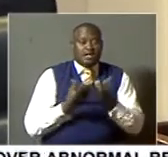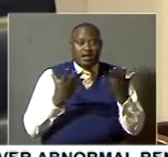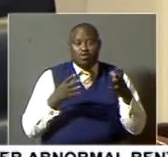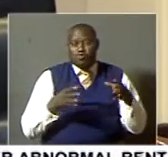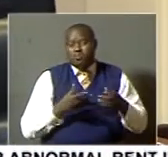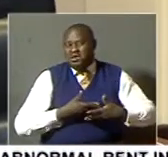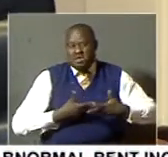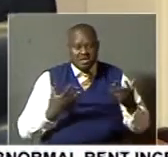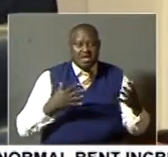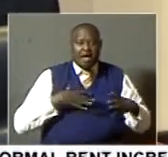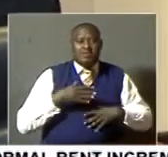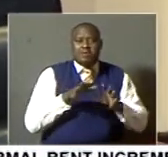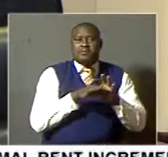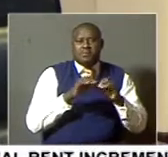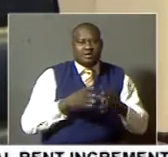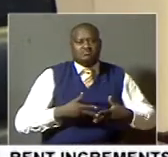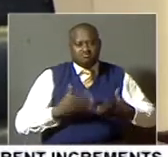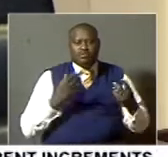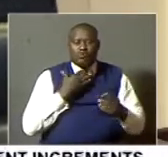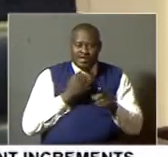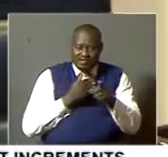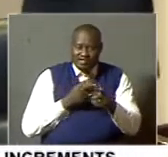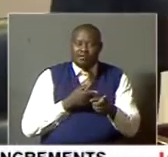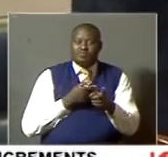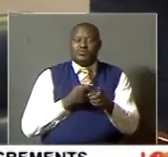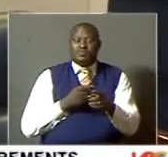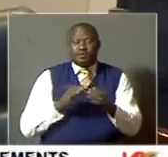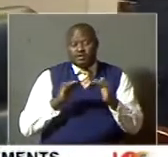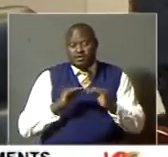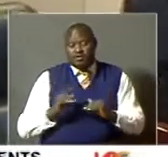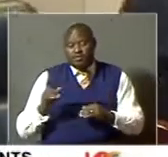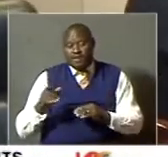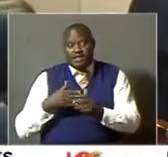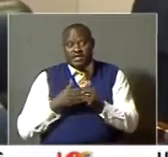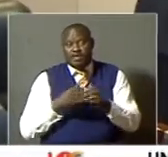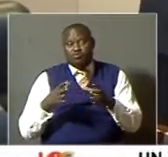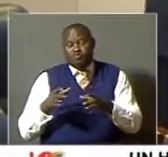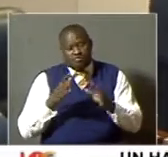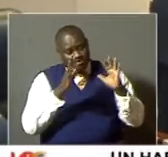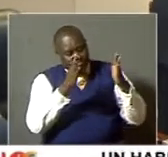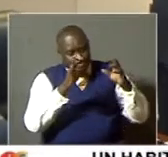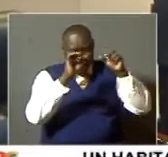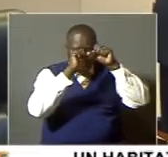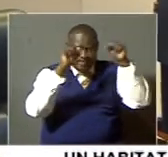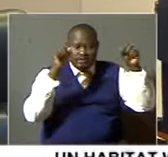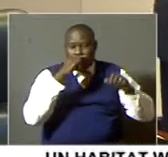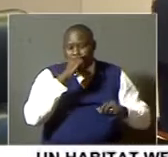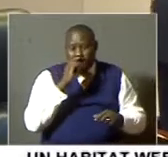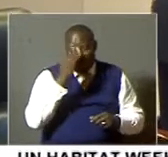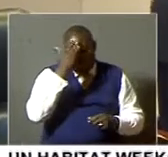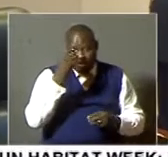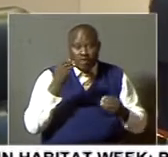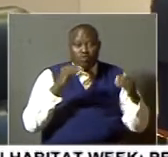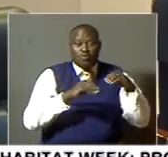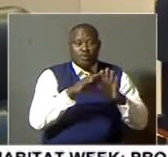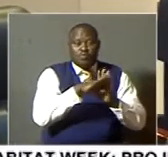non-combatants who are soft targets. Mr. Dmitry Titovo commended President Museveni for contributing towards the